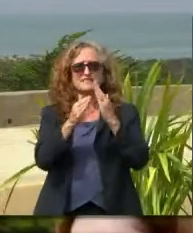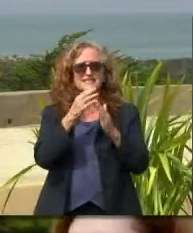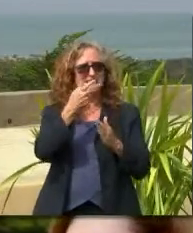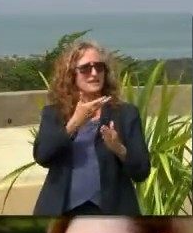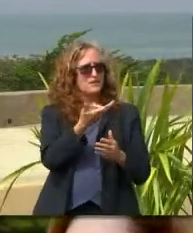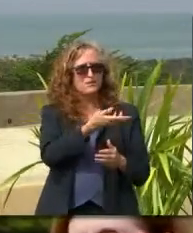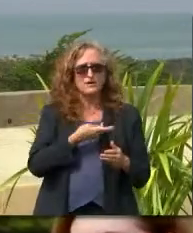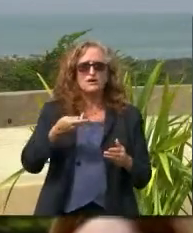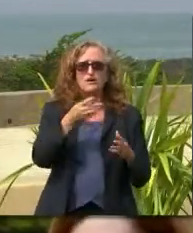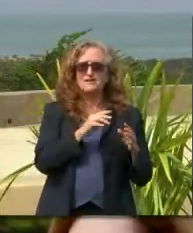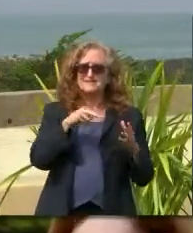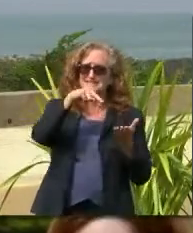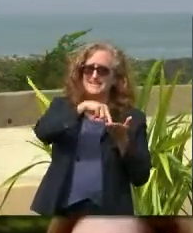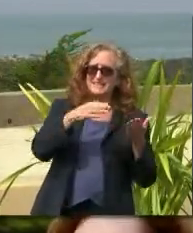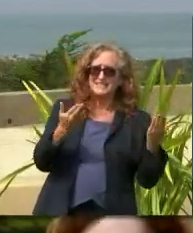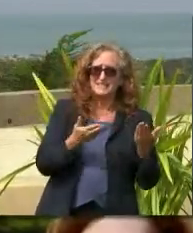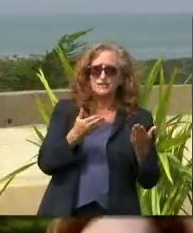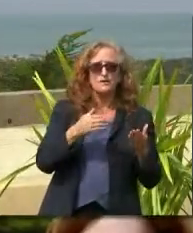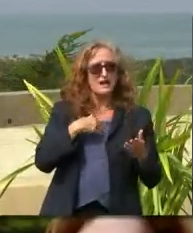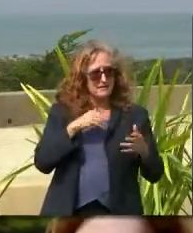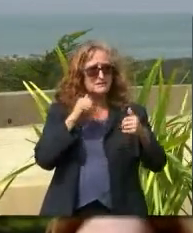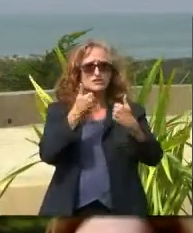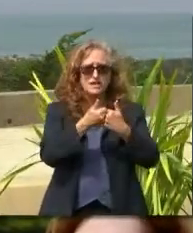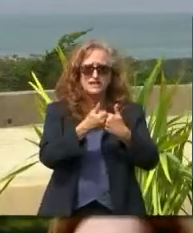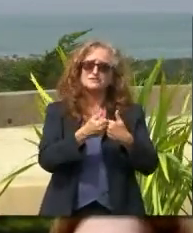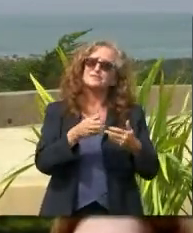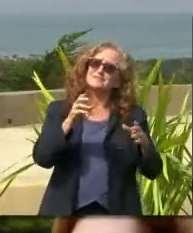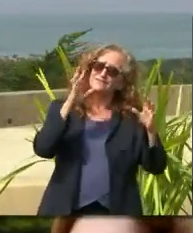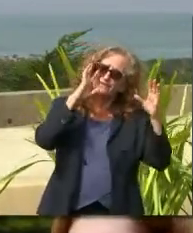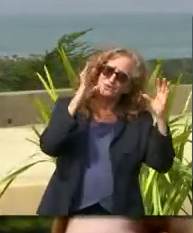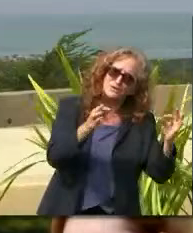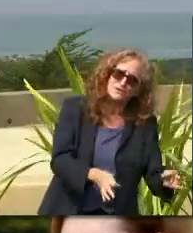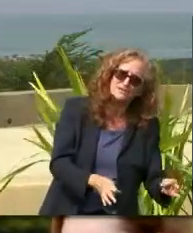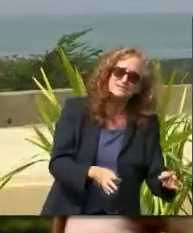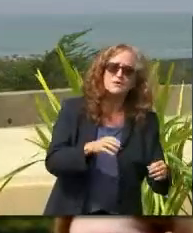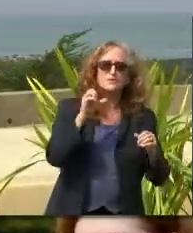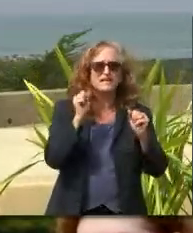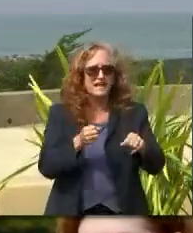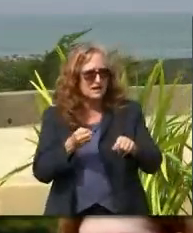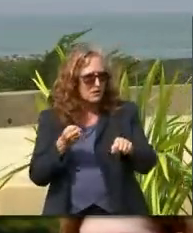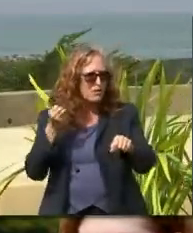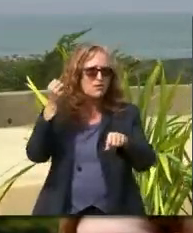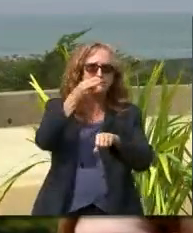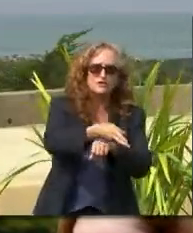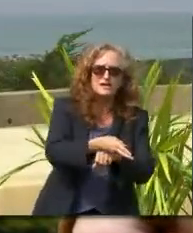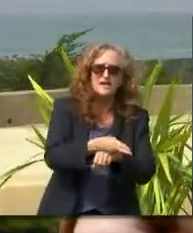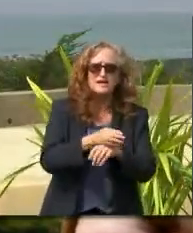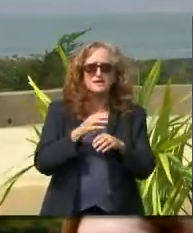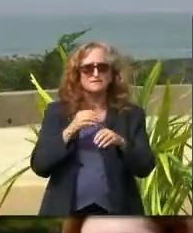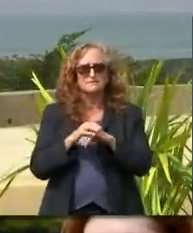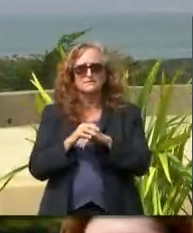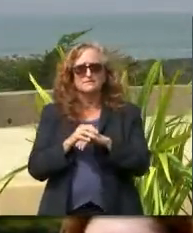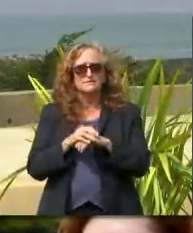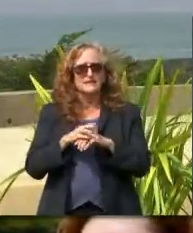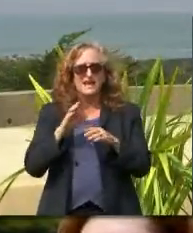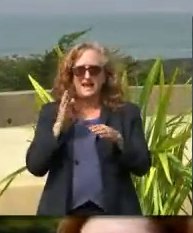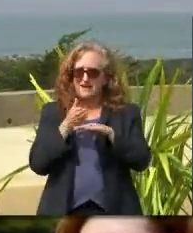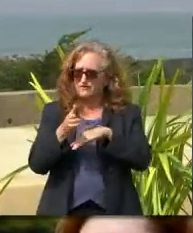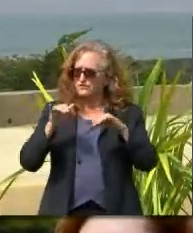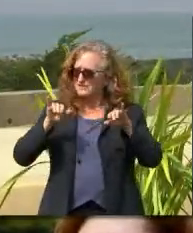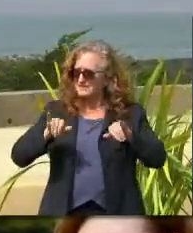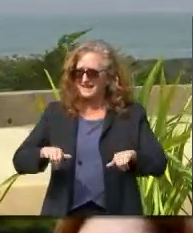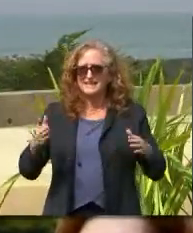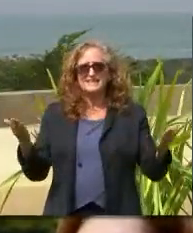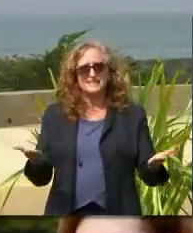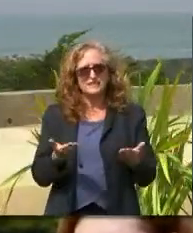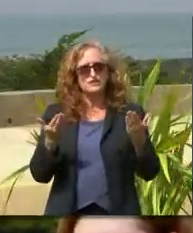we have challenges, but we can overcome them as we have decade after decade now, centuries of habitation here, making the